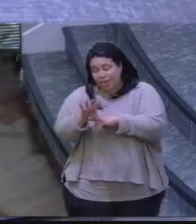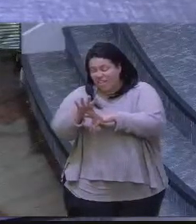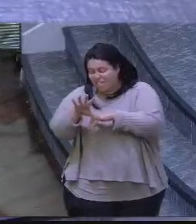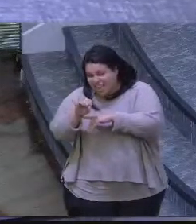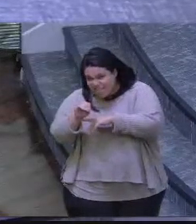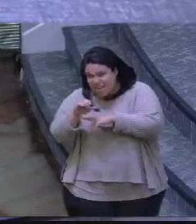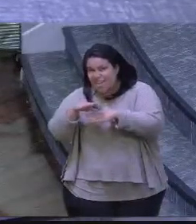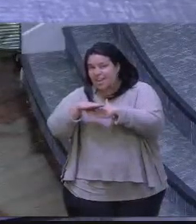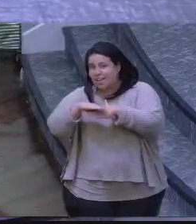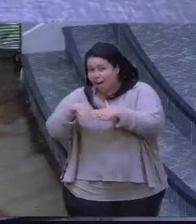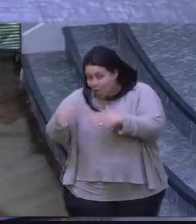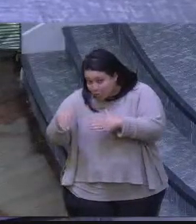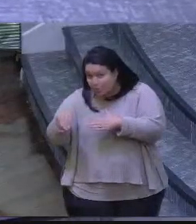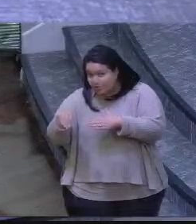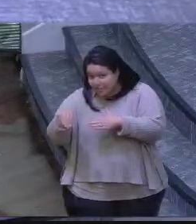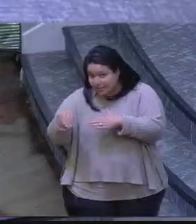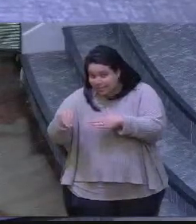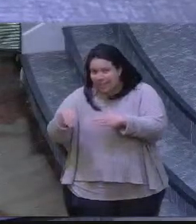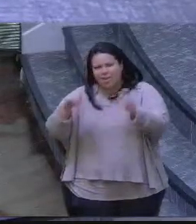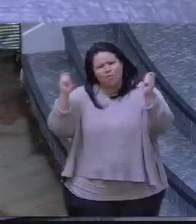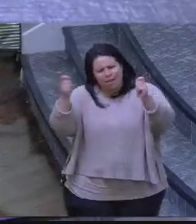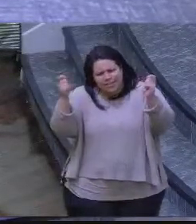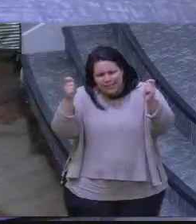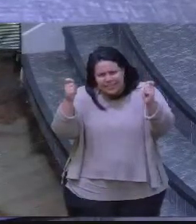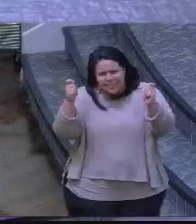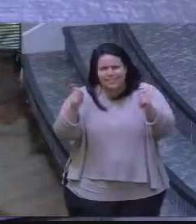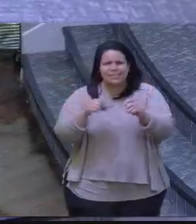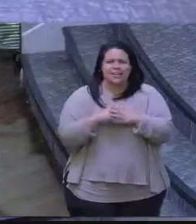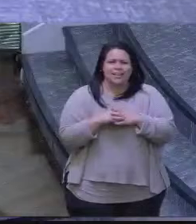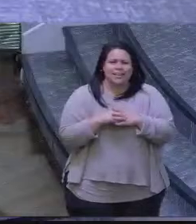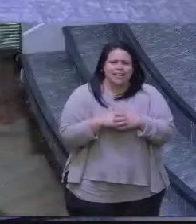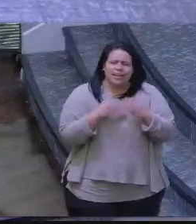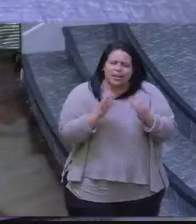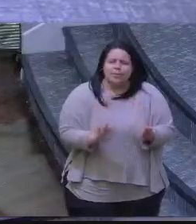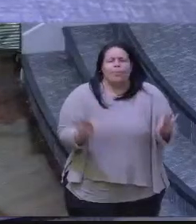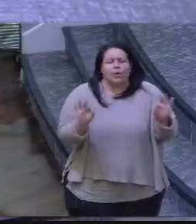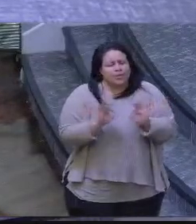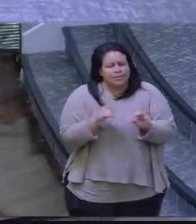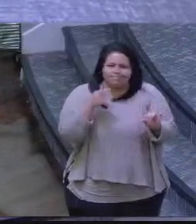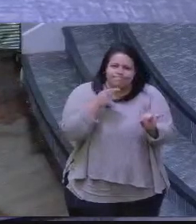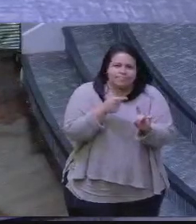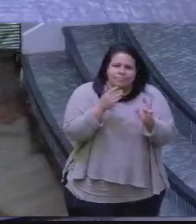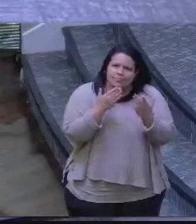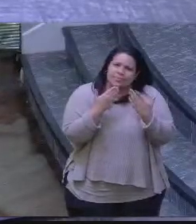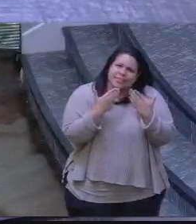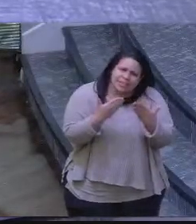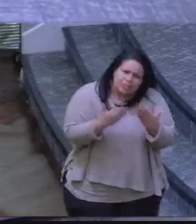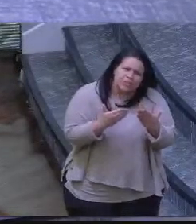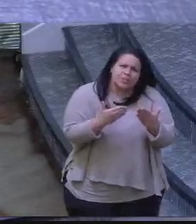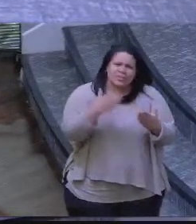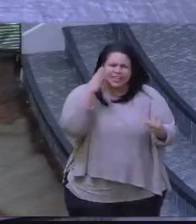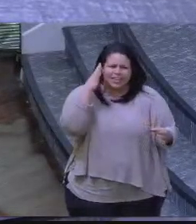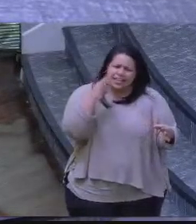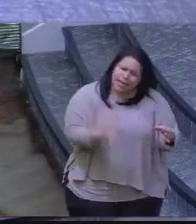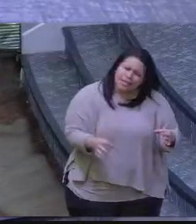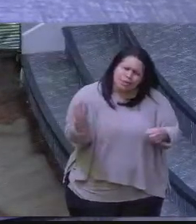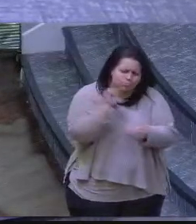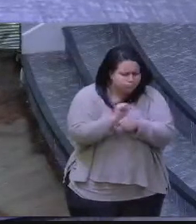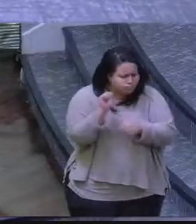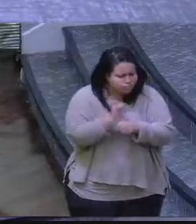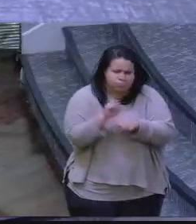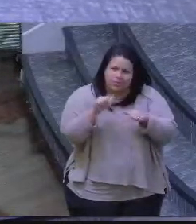$6,750. Congratulations on that, but more importantly, thank you for your dedication and hard work for CCSD. We appreciate you